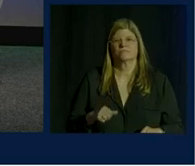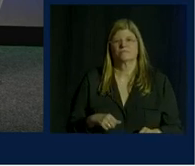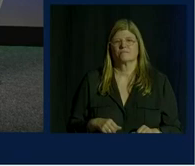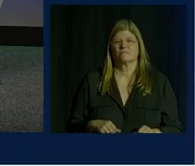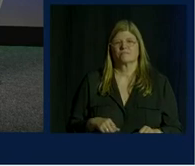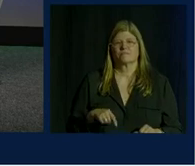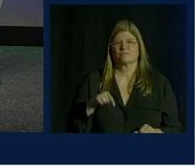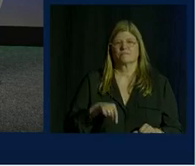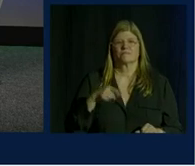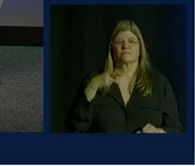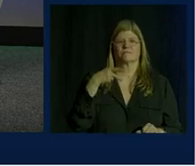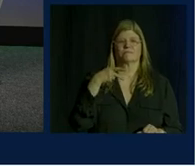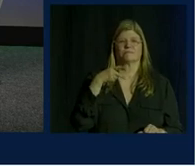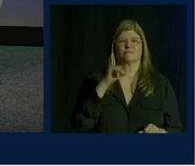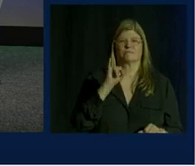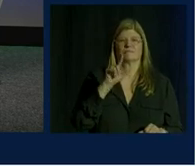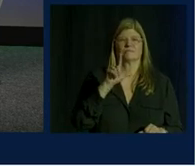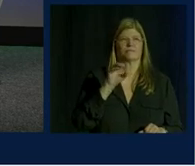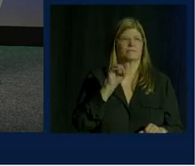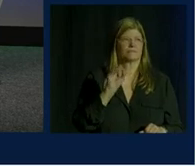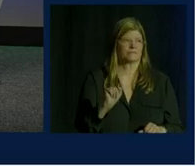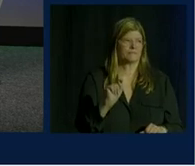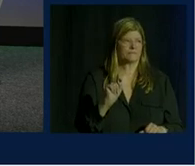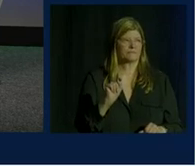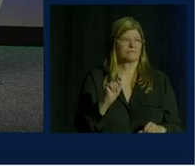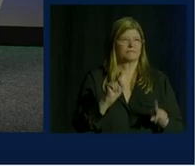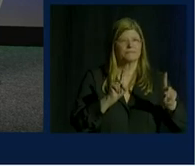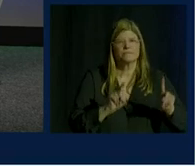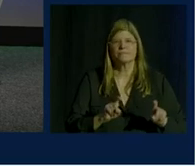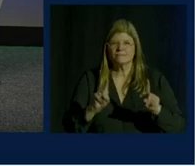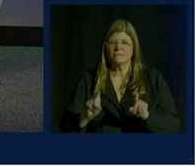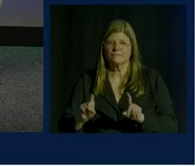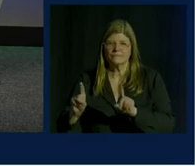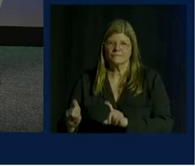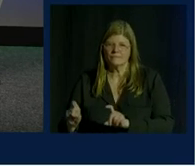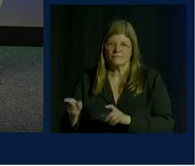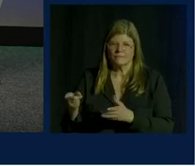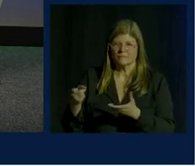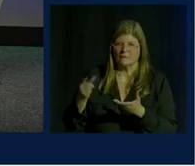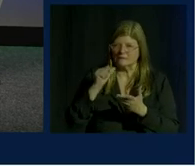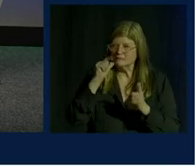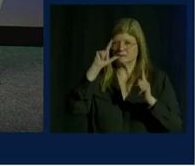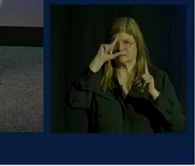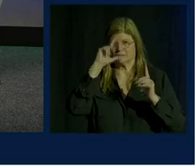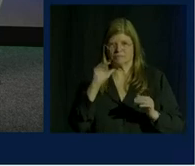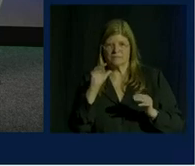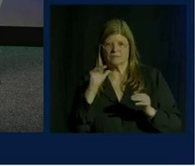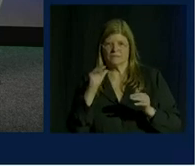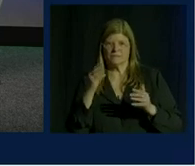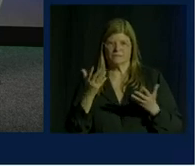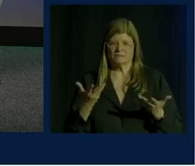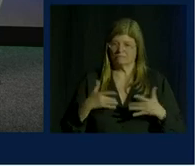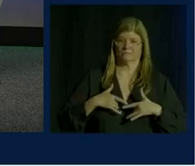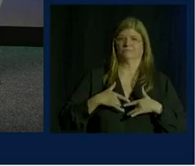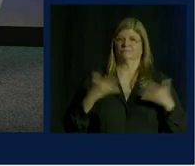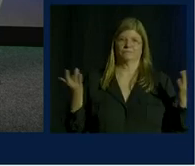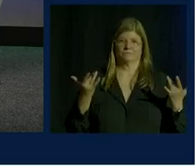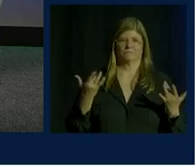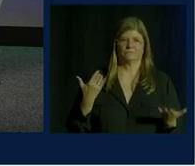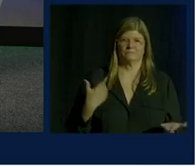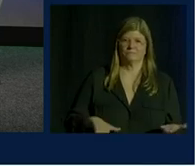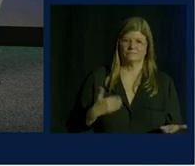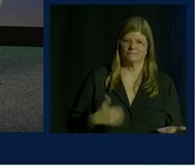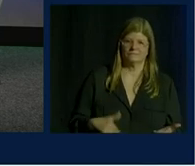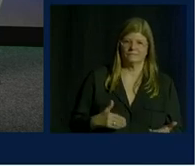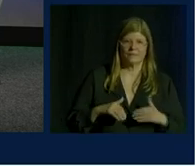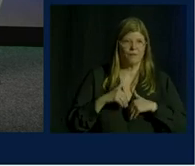that you didn't expect or you thought were really exciting, and how has that shaped how you're going to move forward in this second